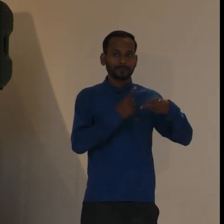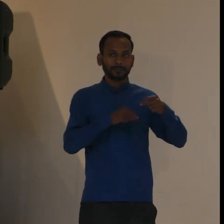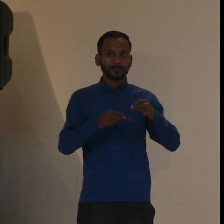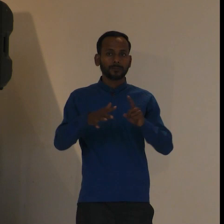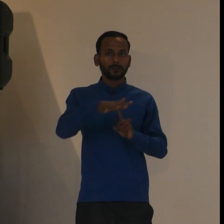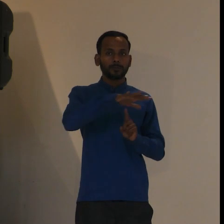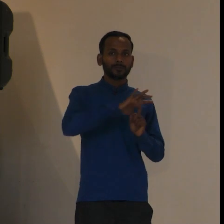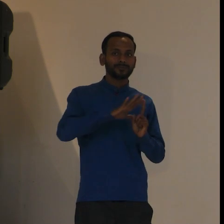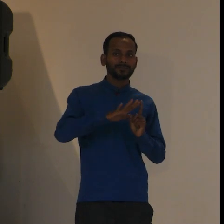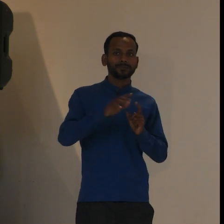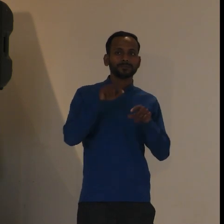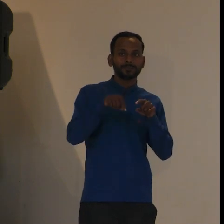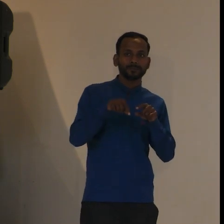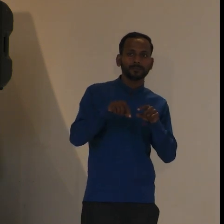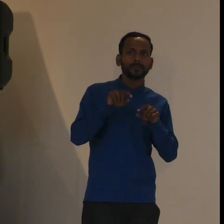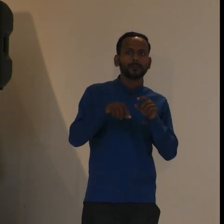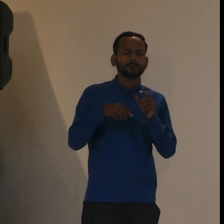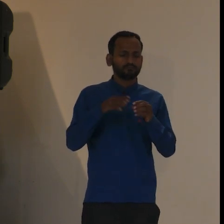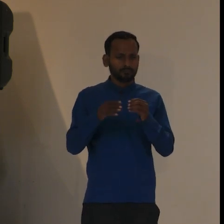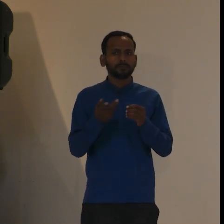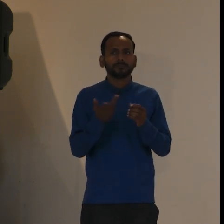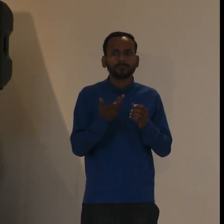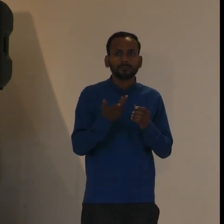traditional, because it was quite,